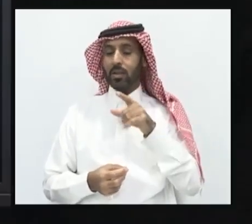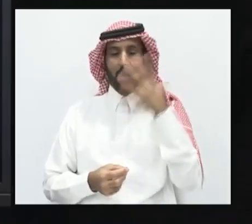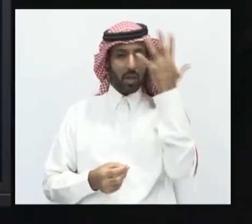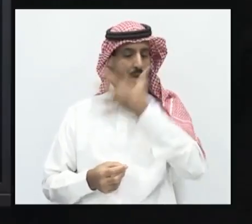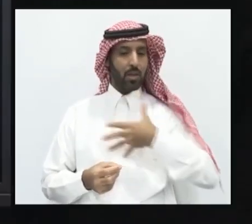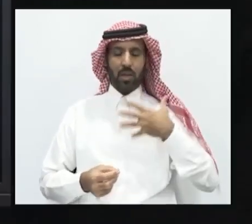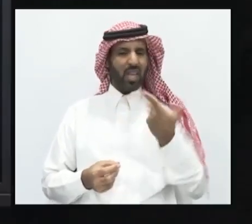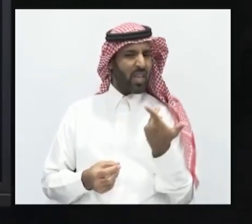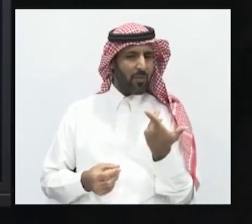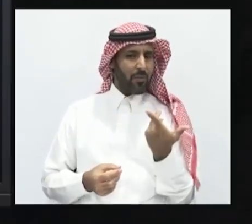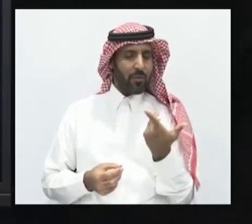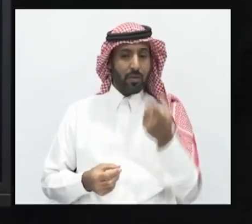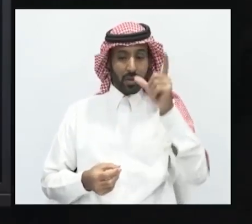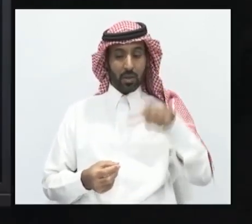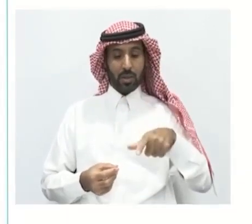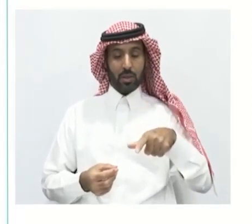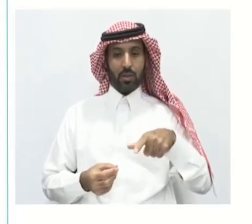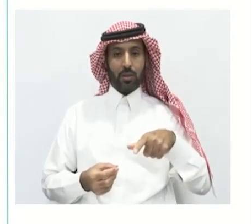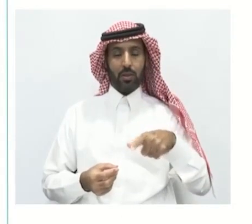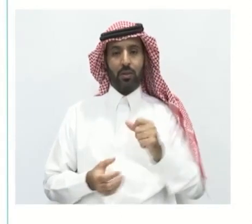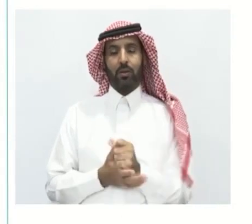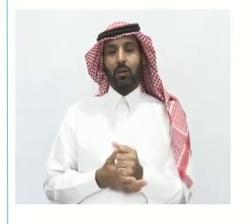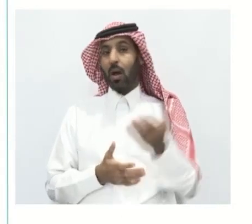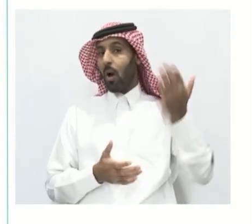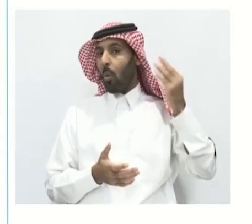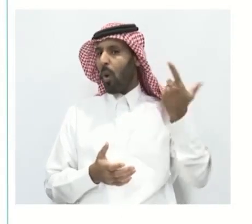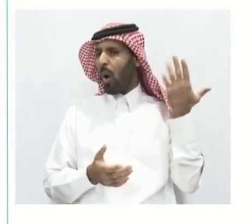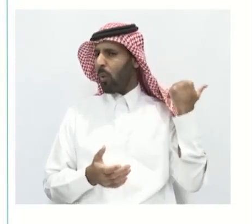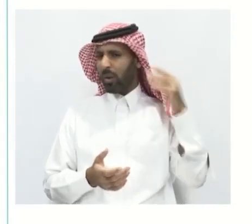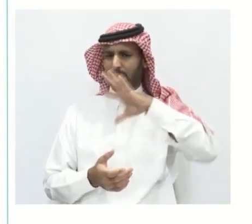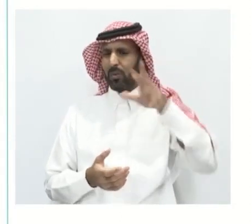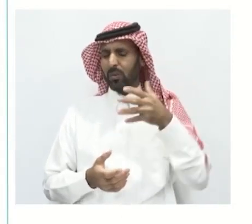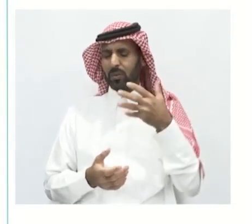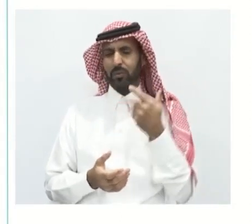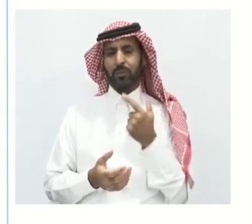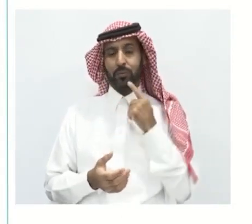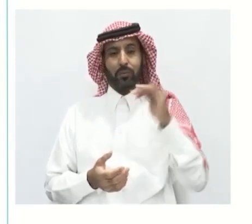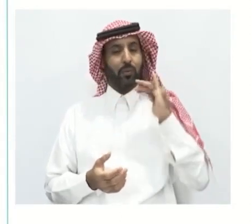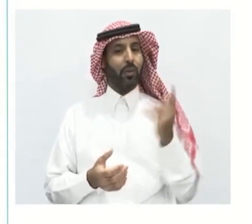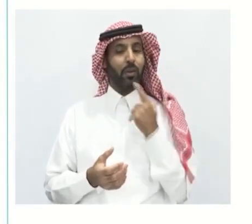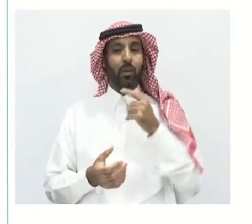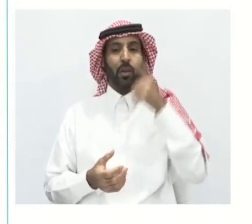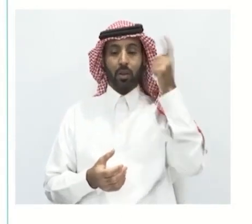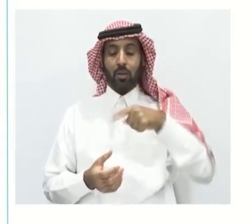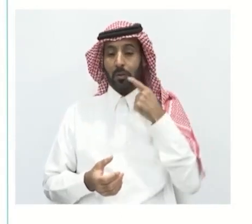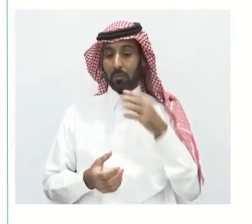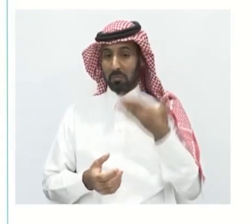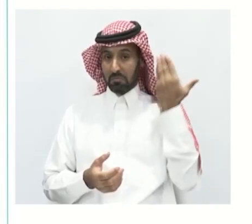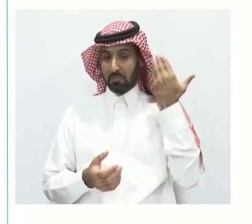shape, his image. What did Umar used to look like? The answer is, Umar used to